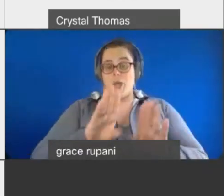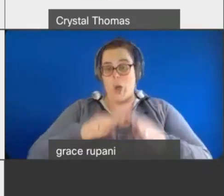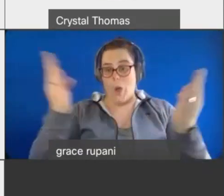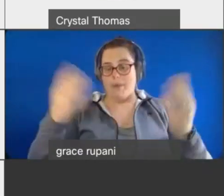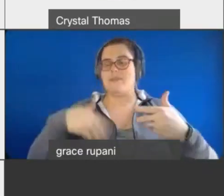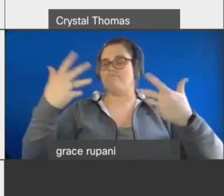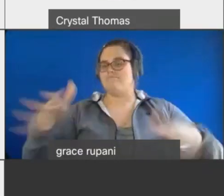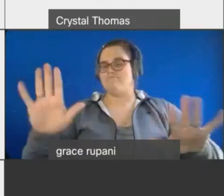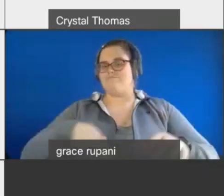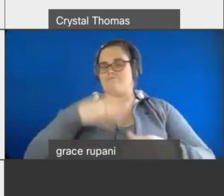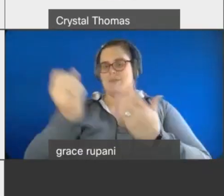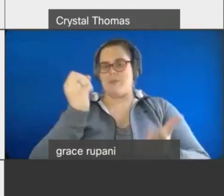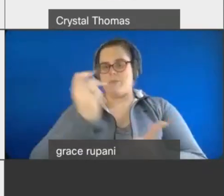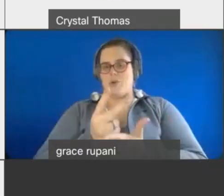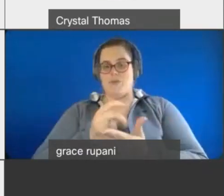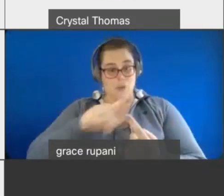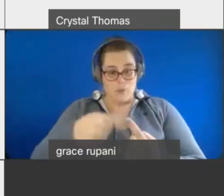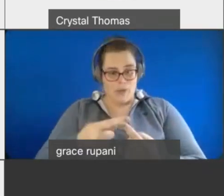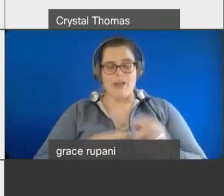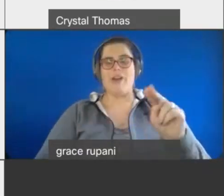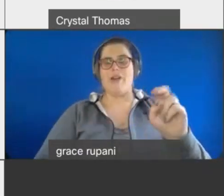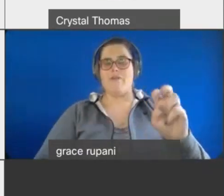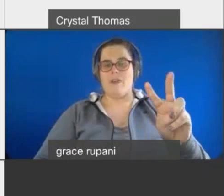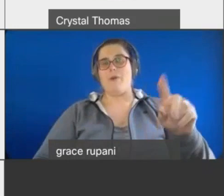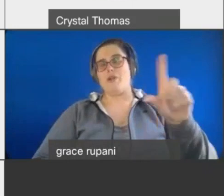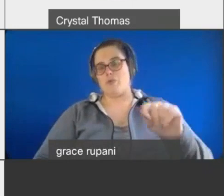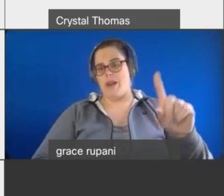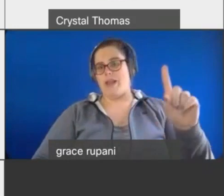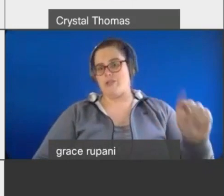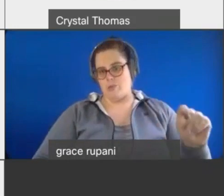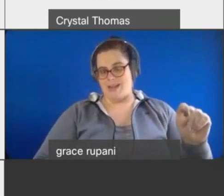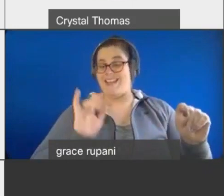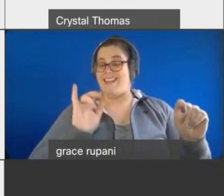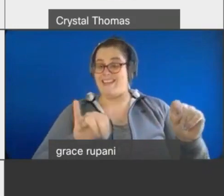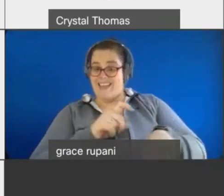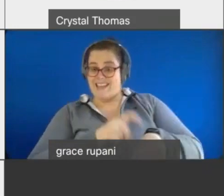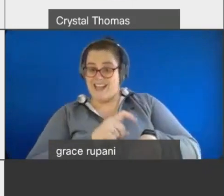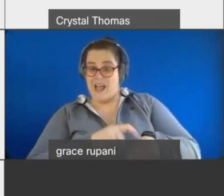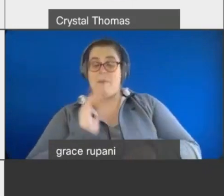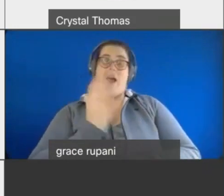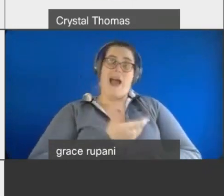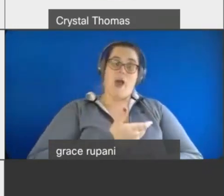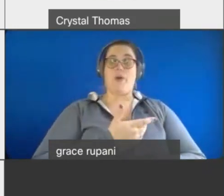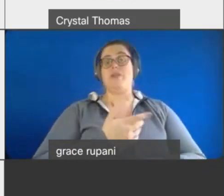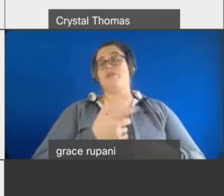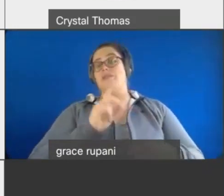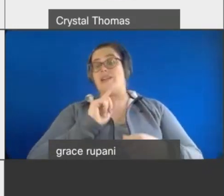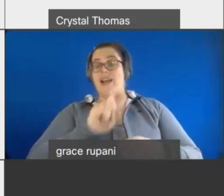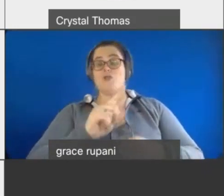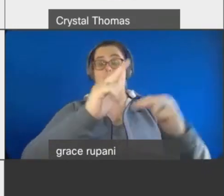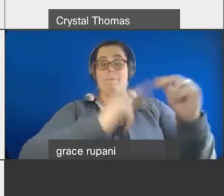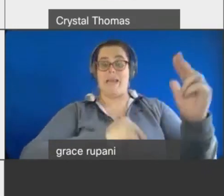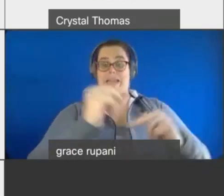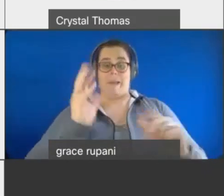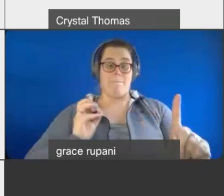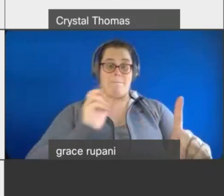of November 2020. Although we had not returned to our brick and mortar, we chose initially and will